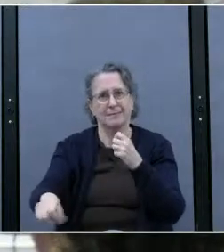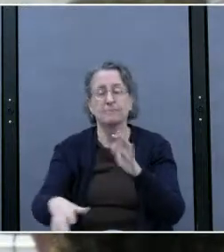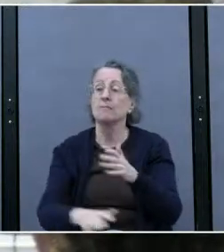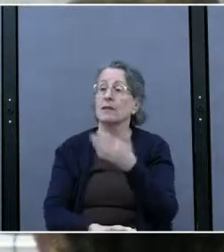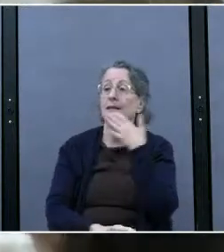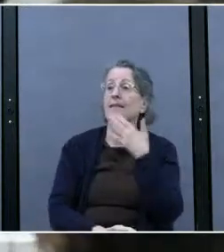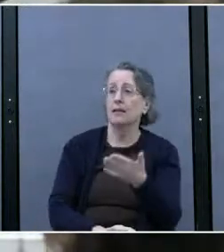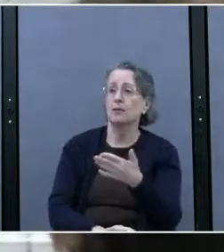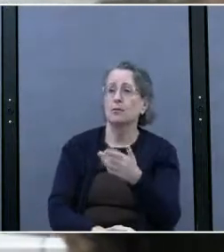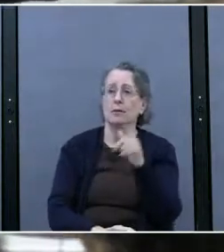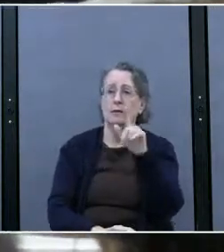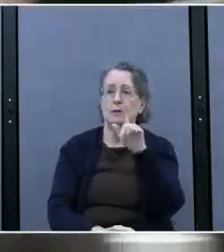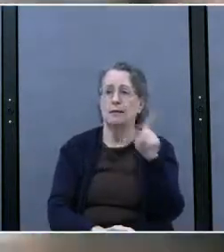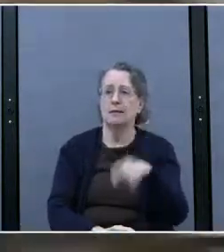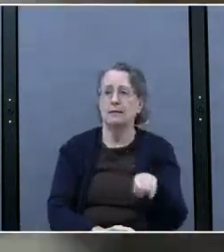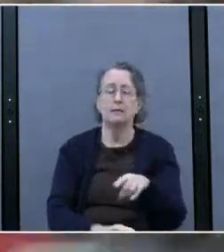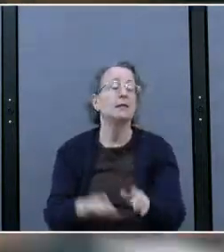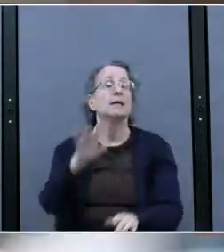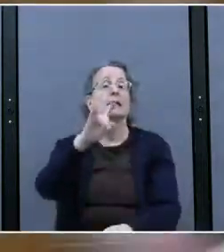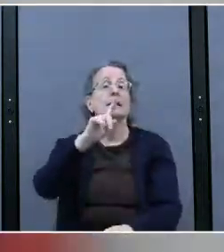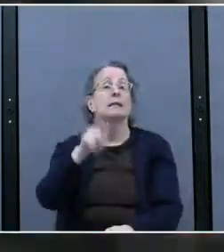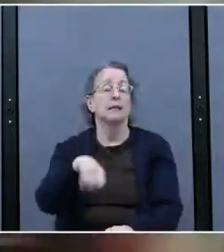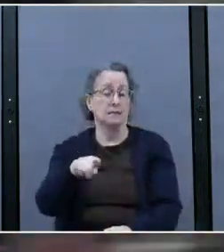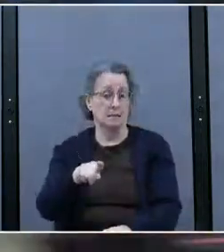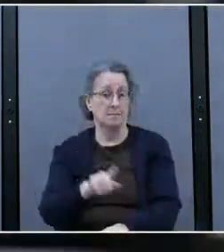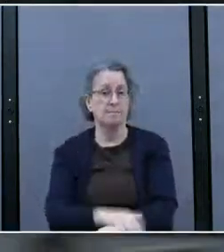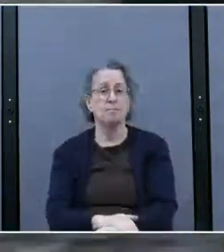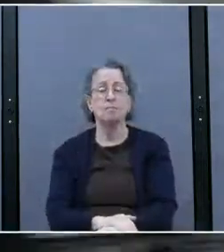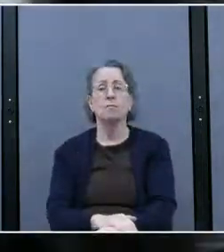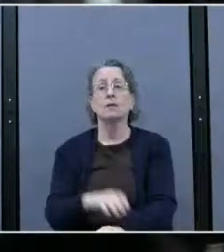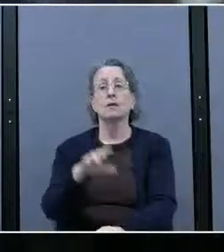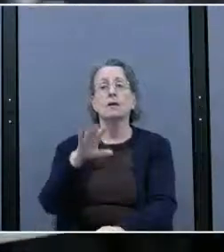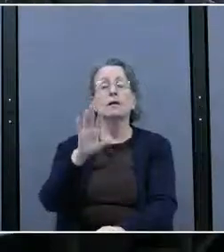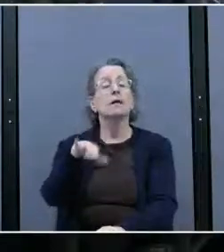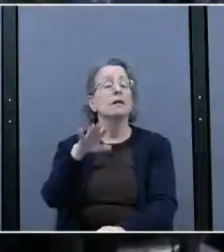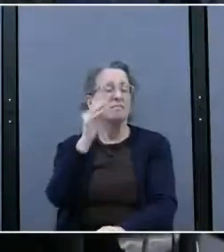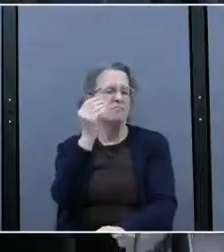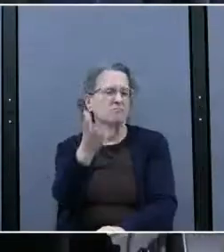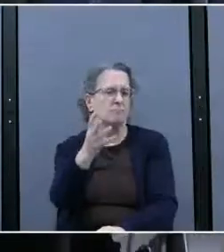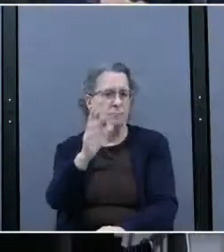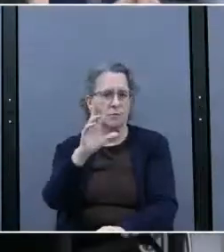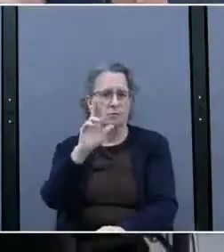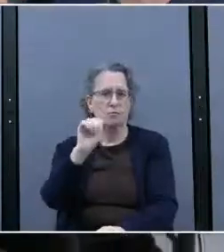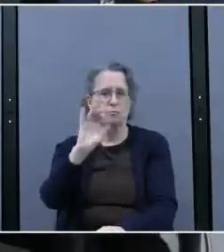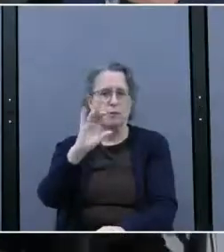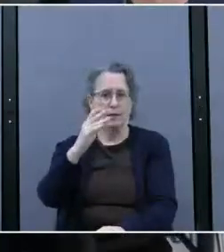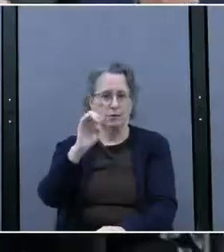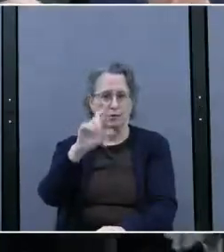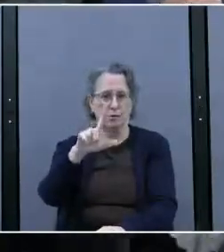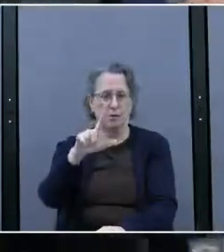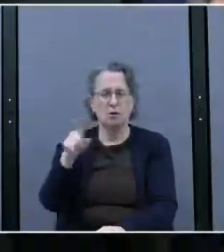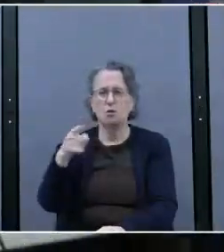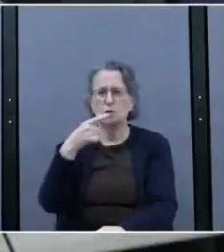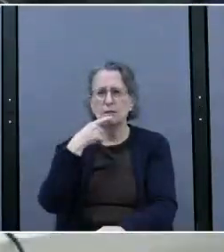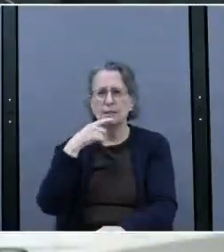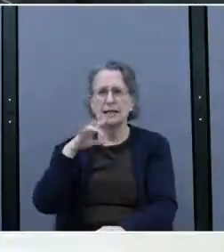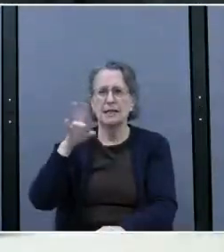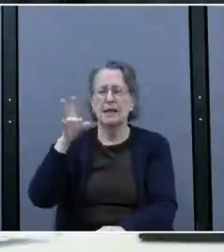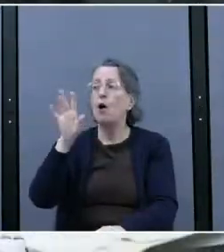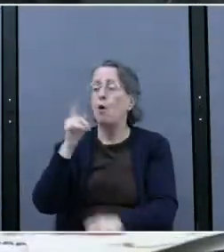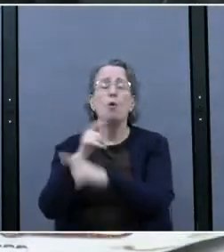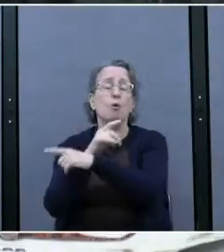you. Liz? I just wanted to mention, Rachel, that percentage of, did you say 78%?